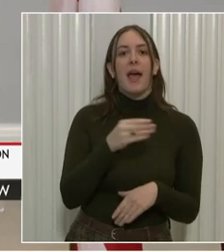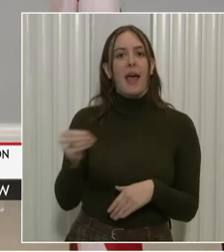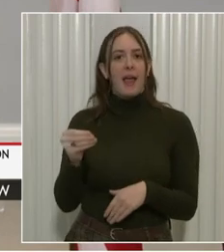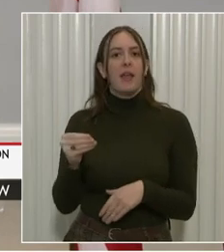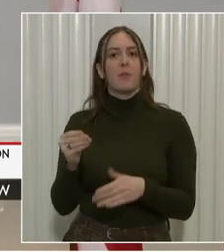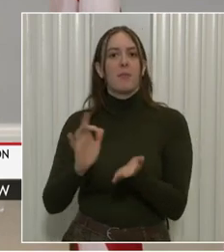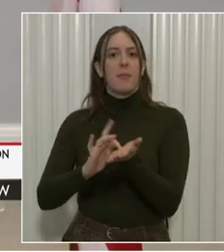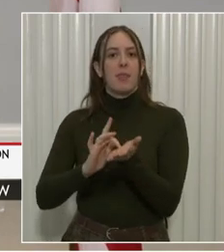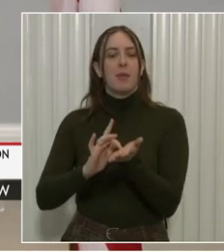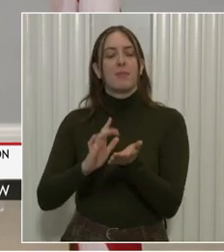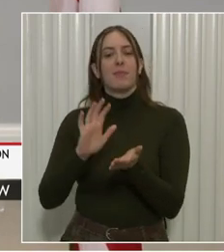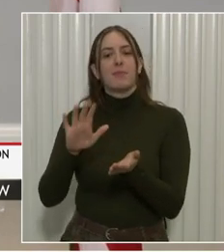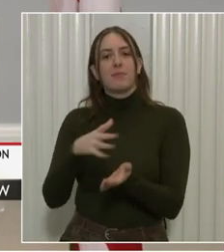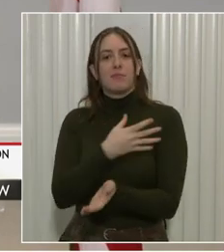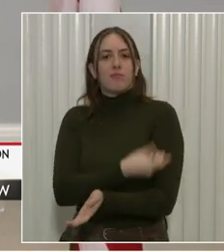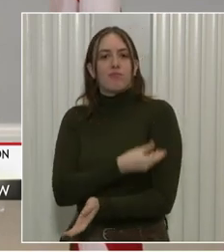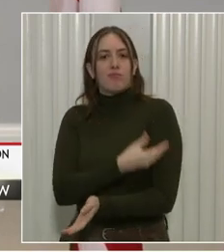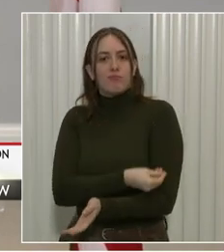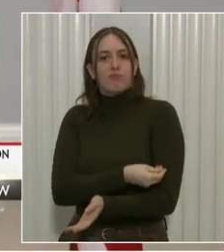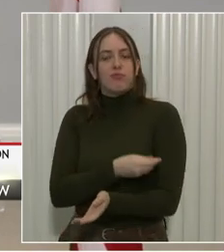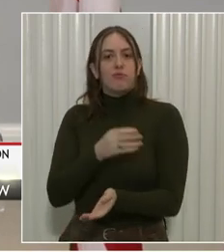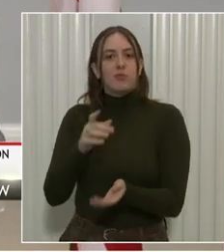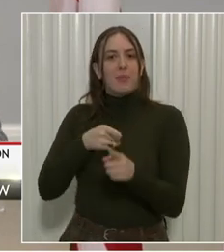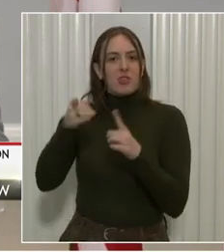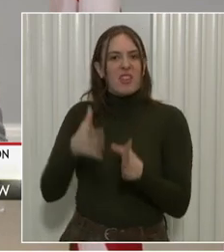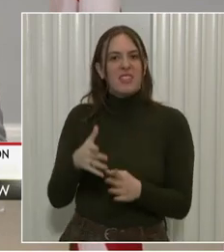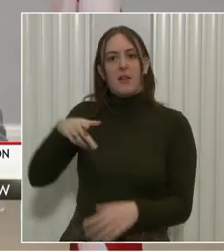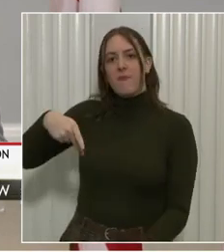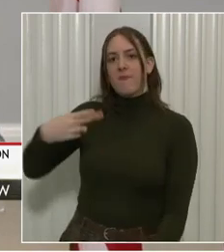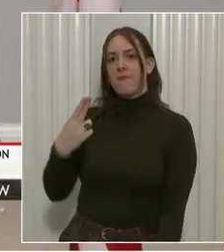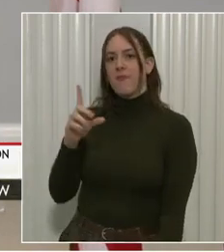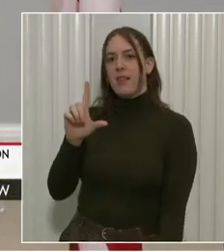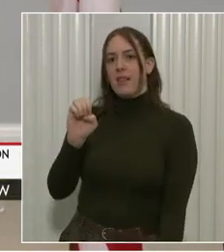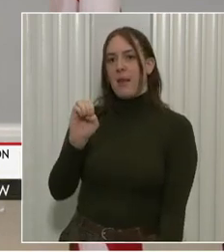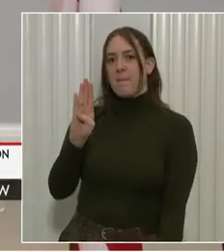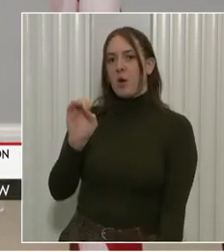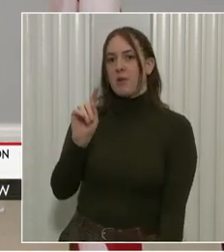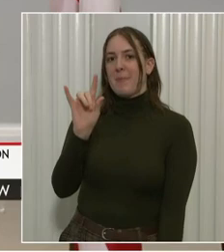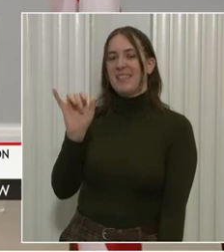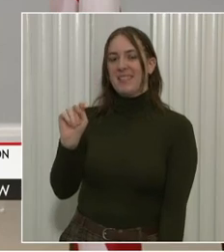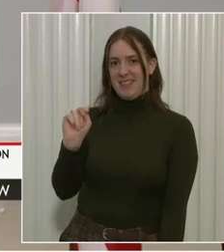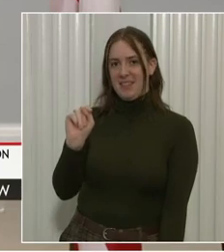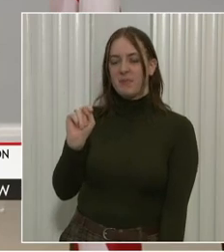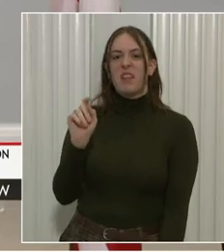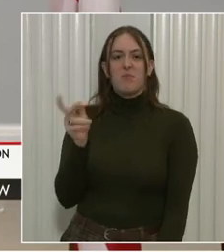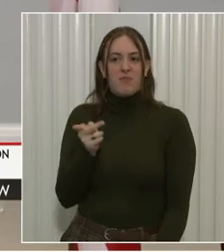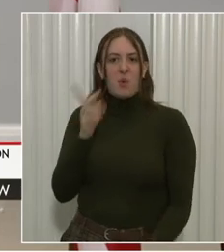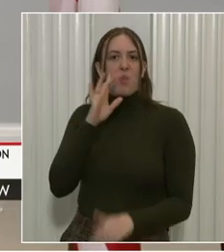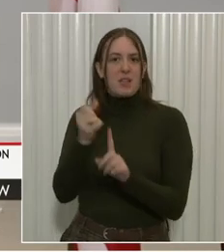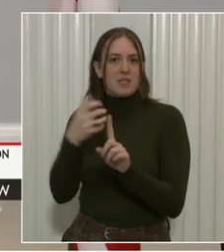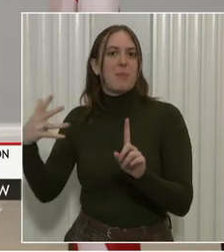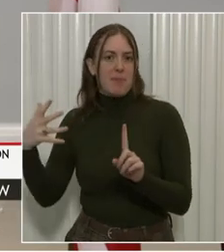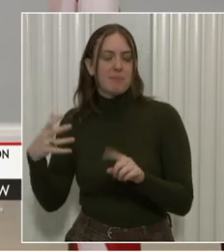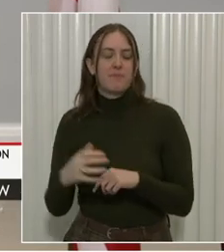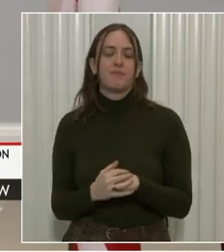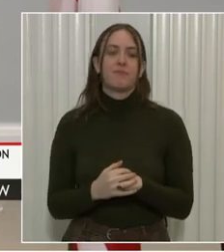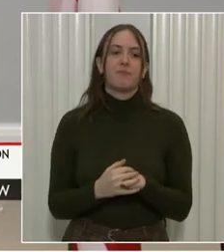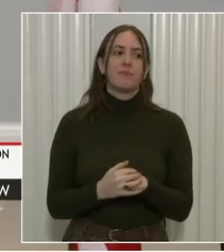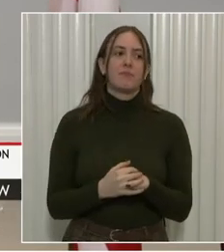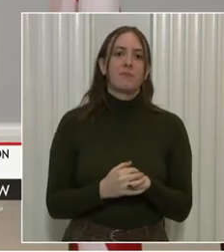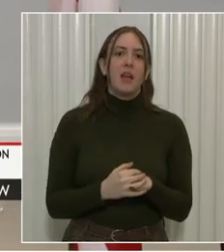this, it's another way of us working together, government with community healthcare partners, to transform our healthcare